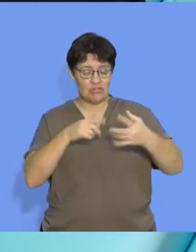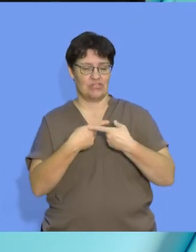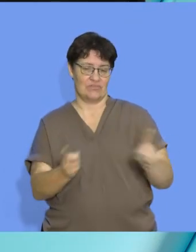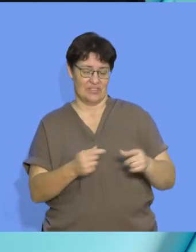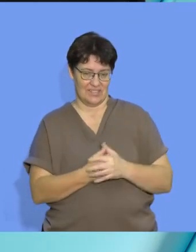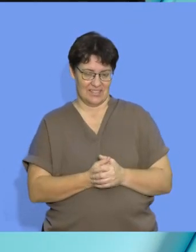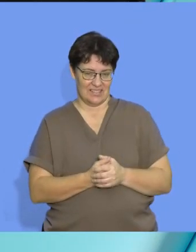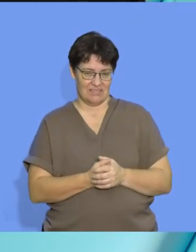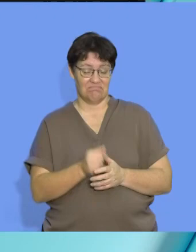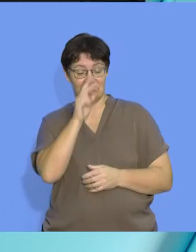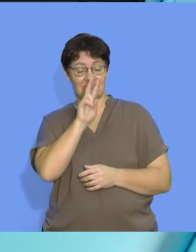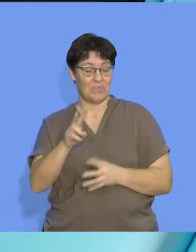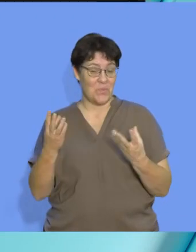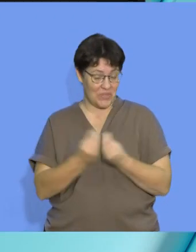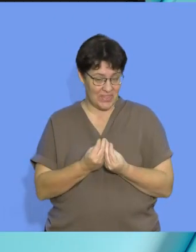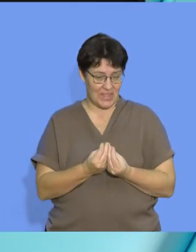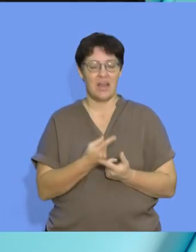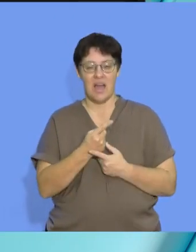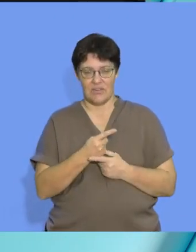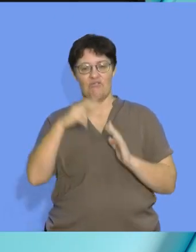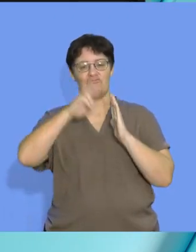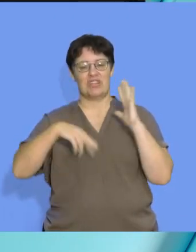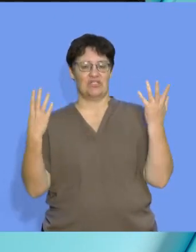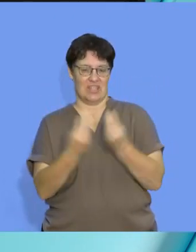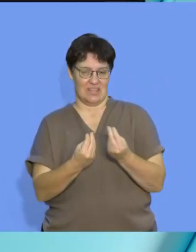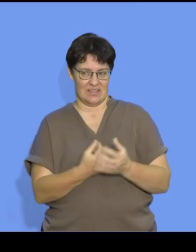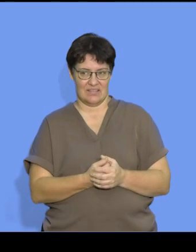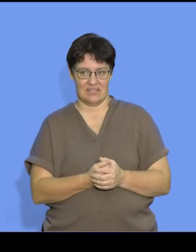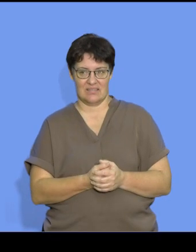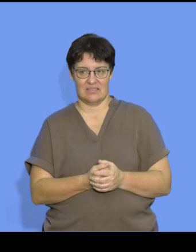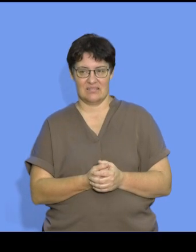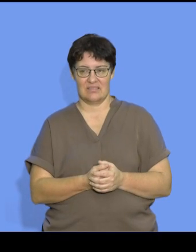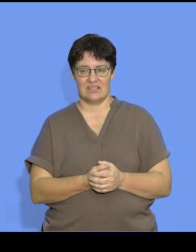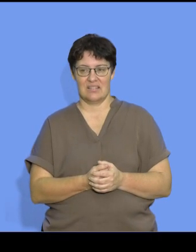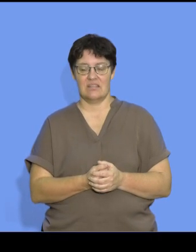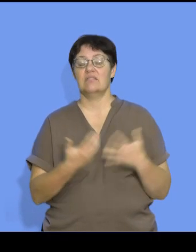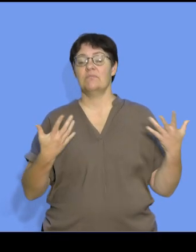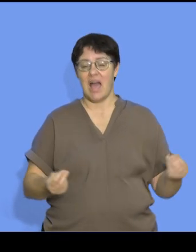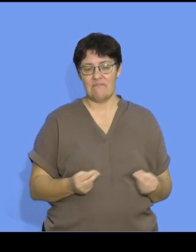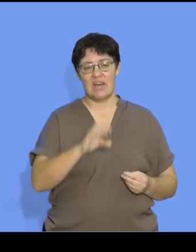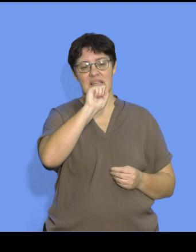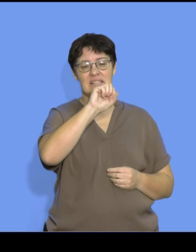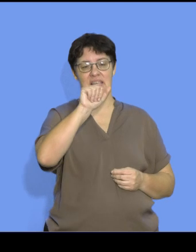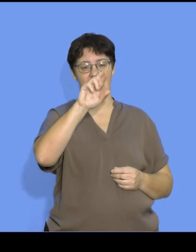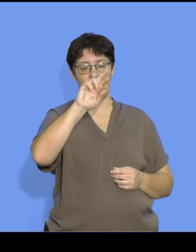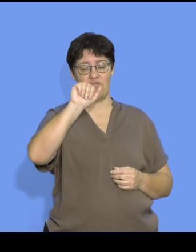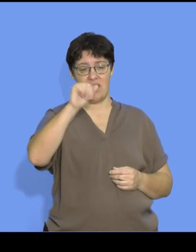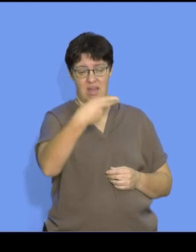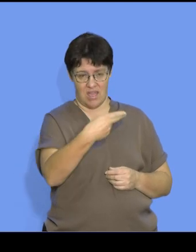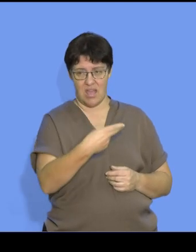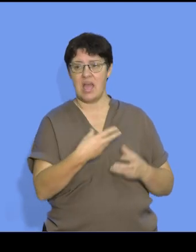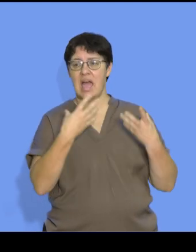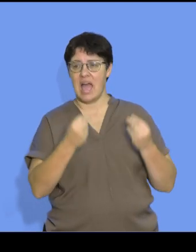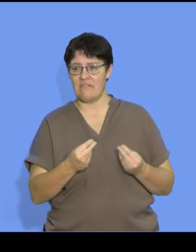So please look at the board with me, and we're going to read the example together. We have Sarah who subscribes to a